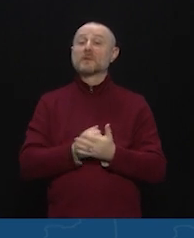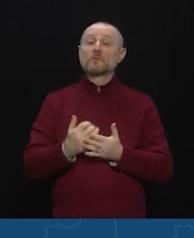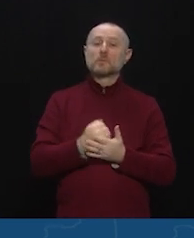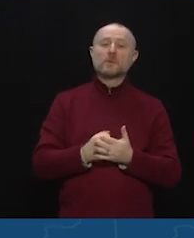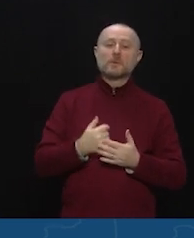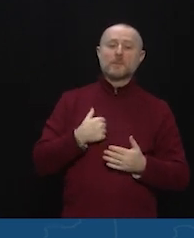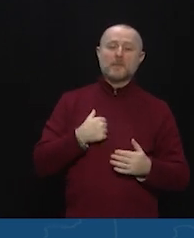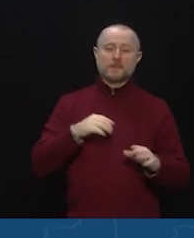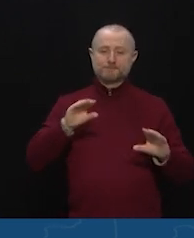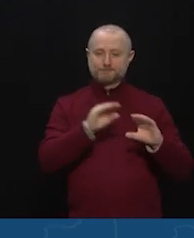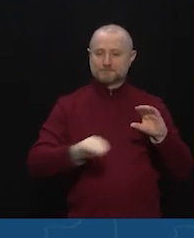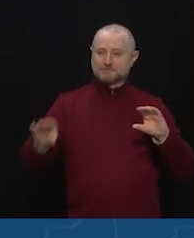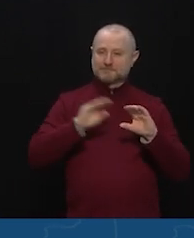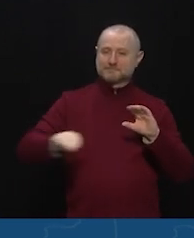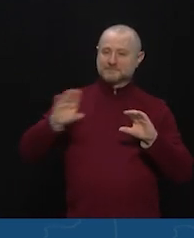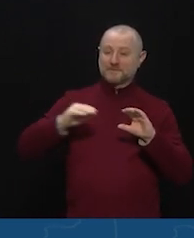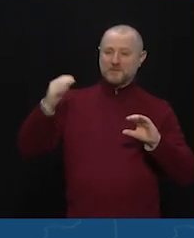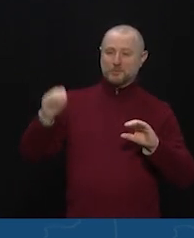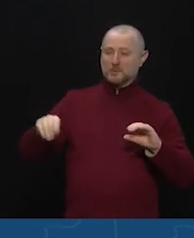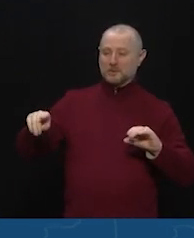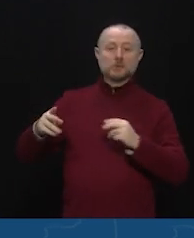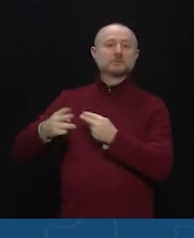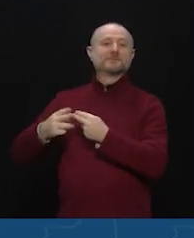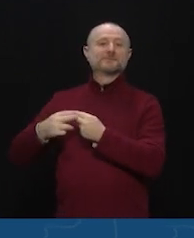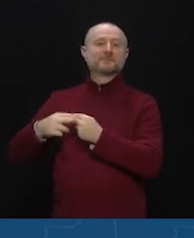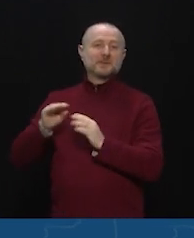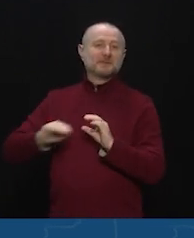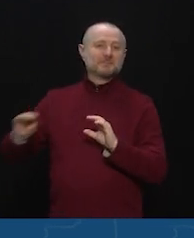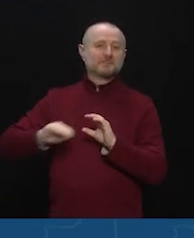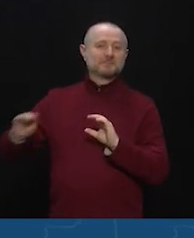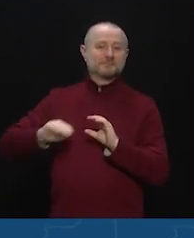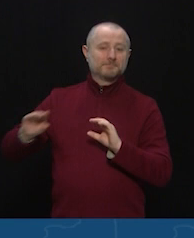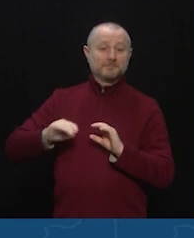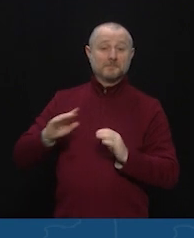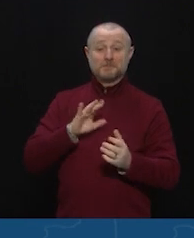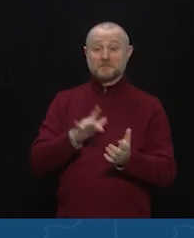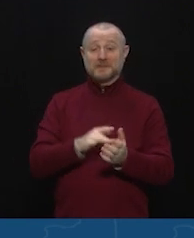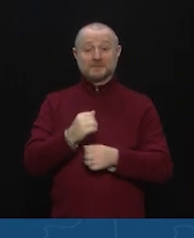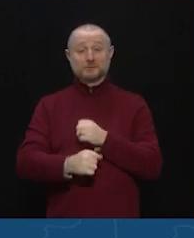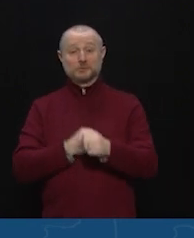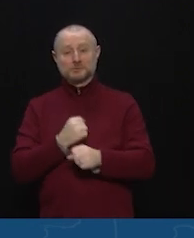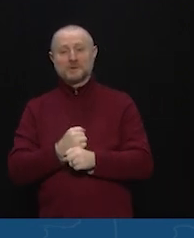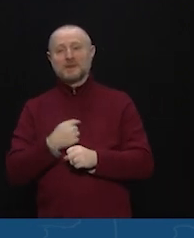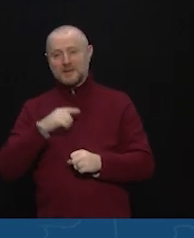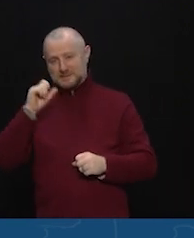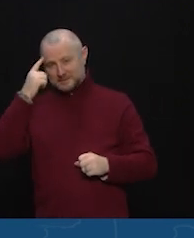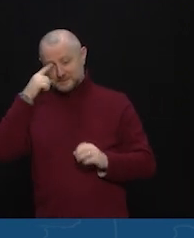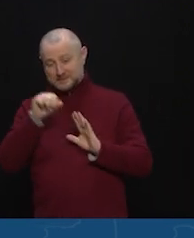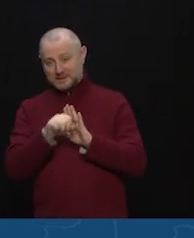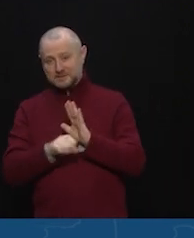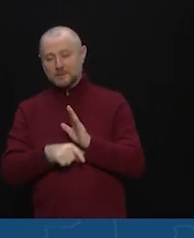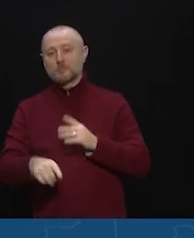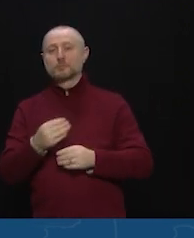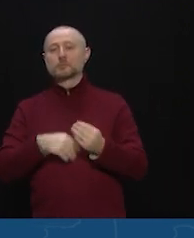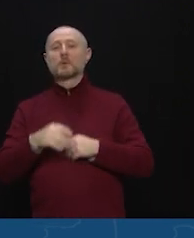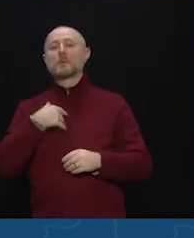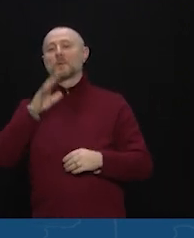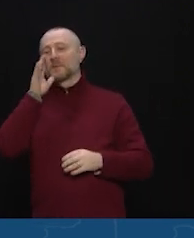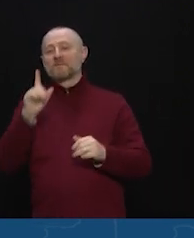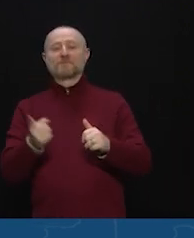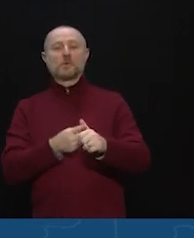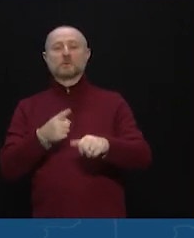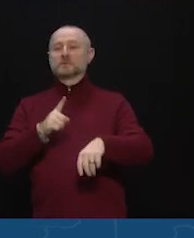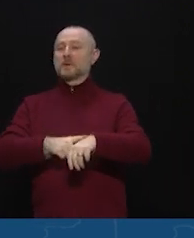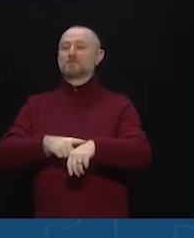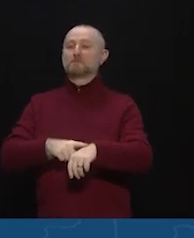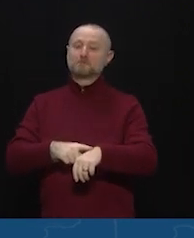reserves, and we're able to eliminate our out-year gaps. So in the mid-year, and again, in this executive budget, this will be the first time that